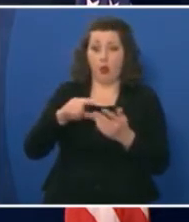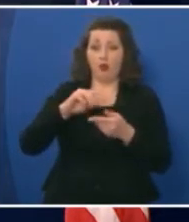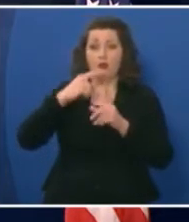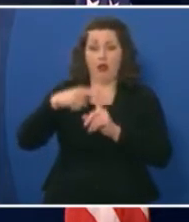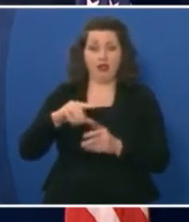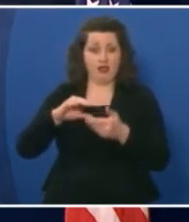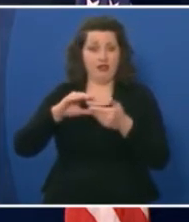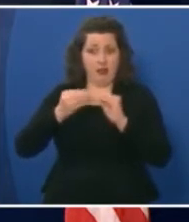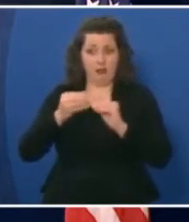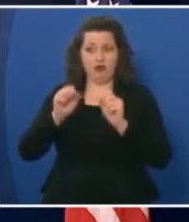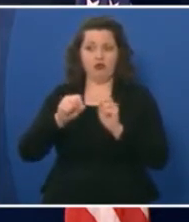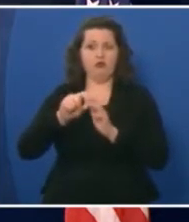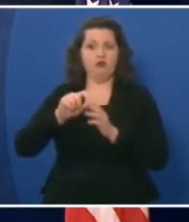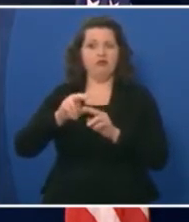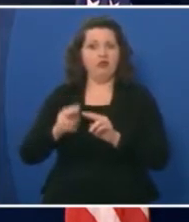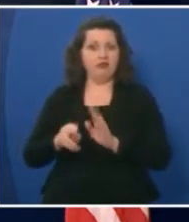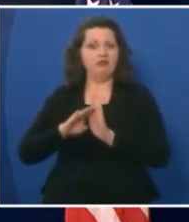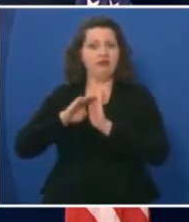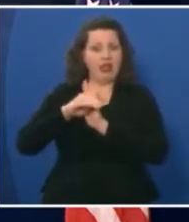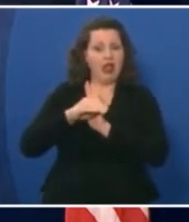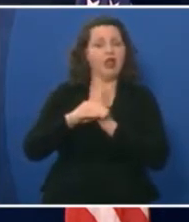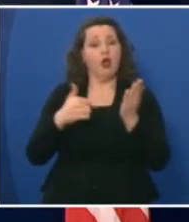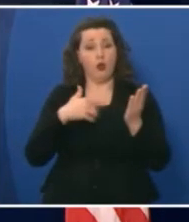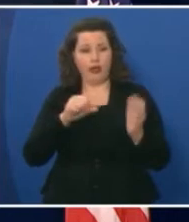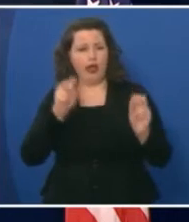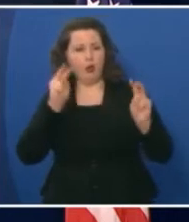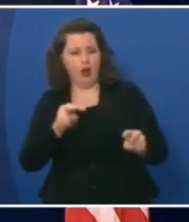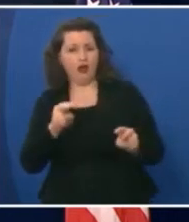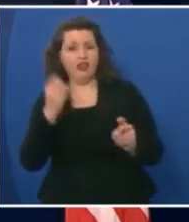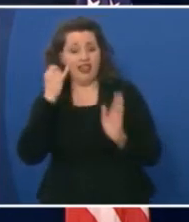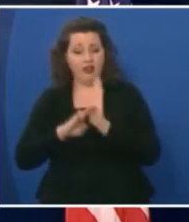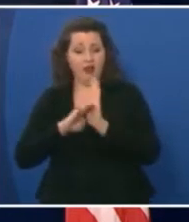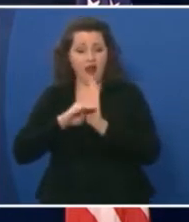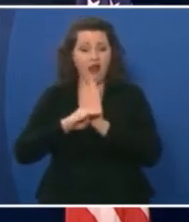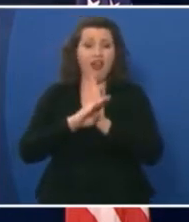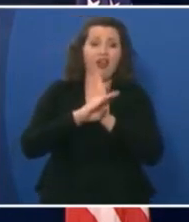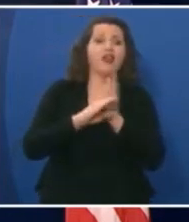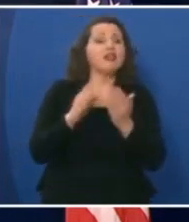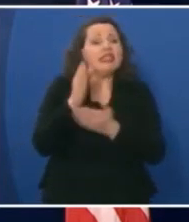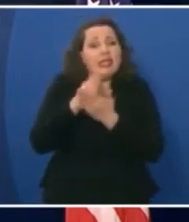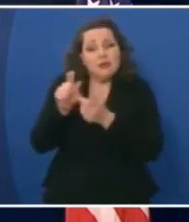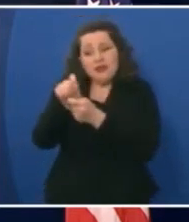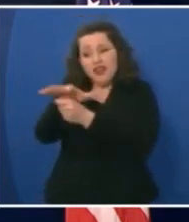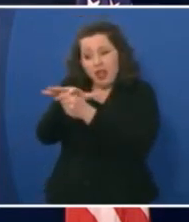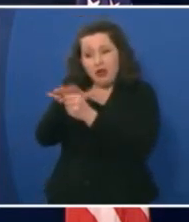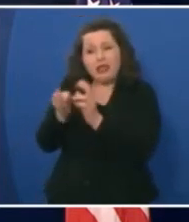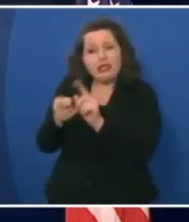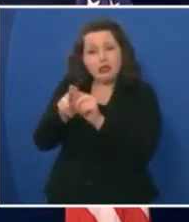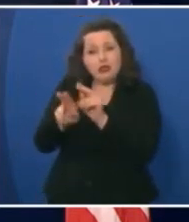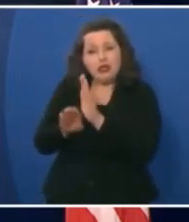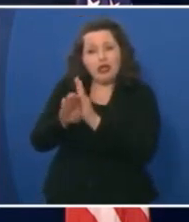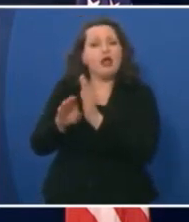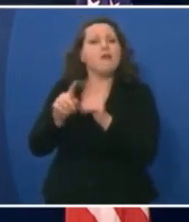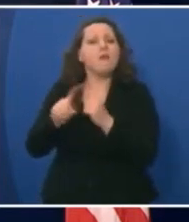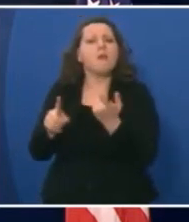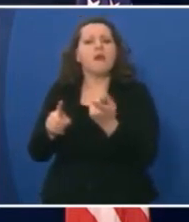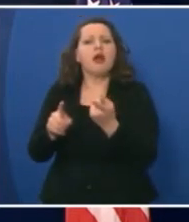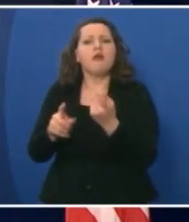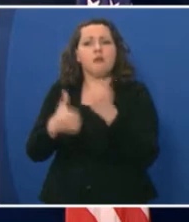can watch that. Even where we're seeing some areas of increased activity, if you look at it, most of the times it's because